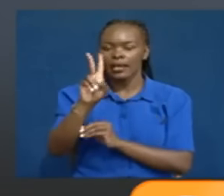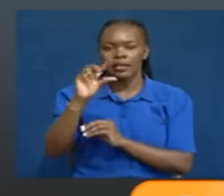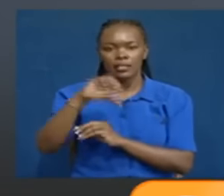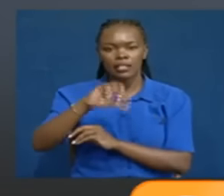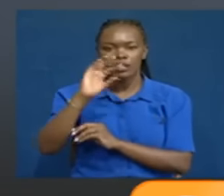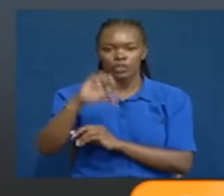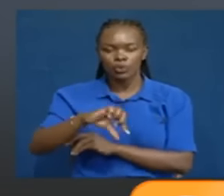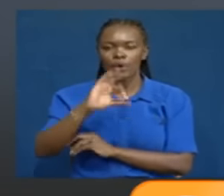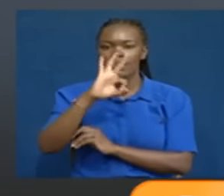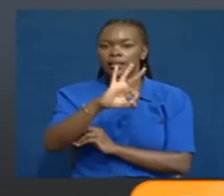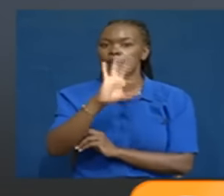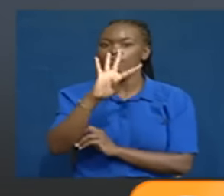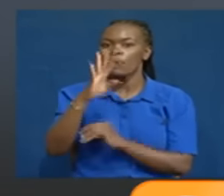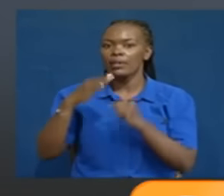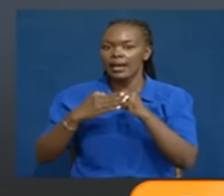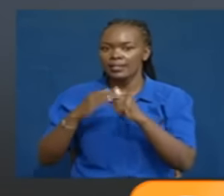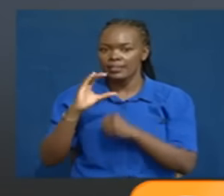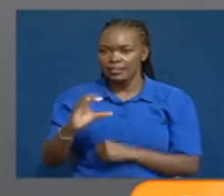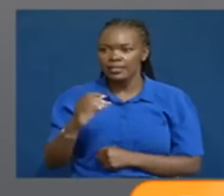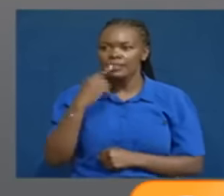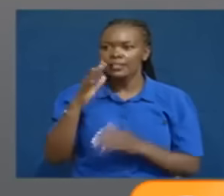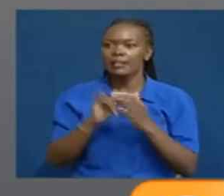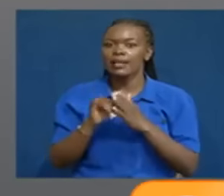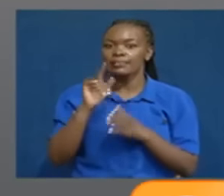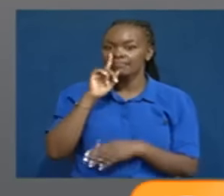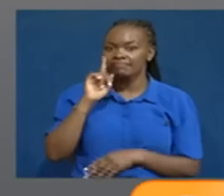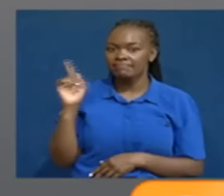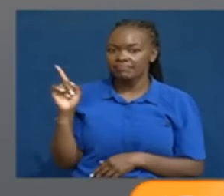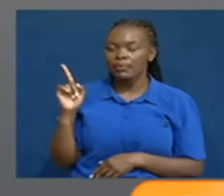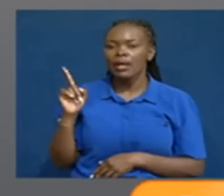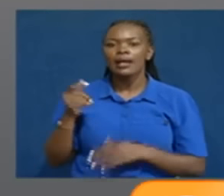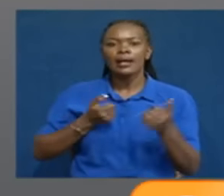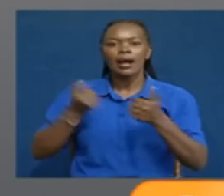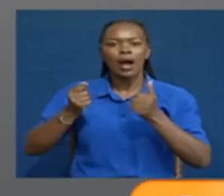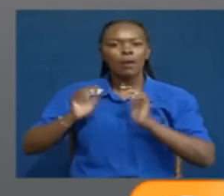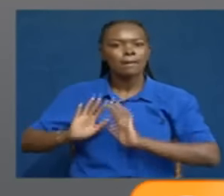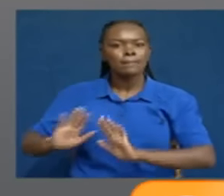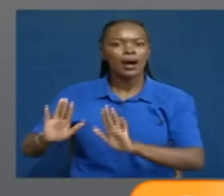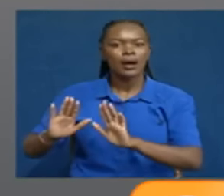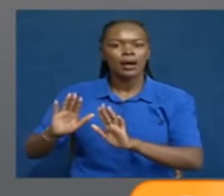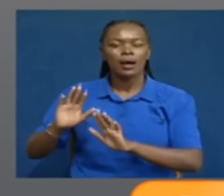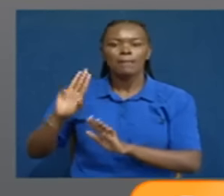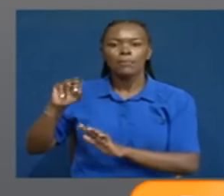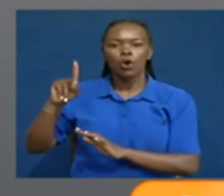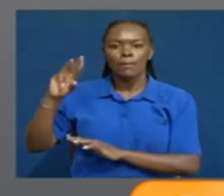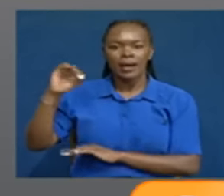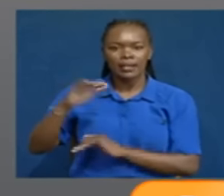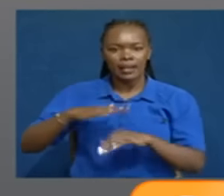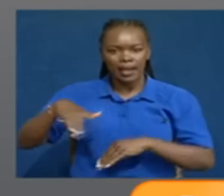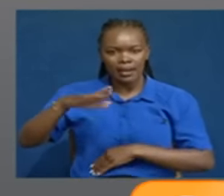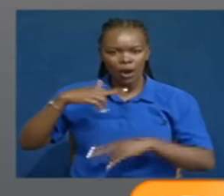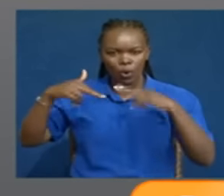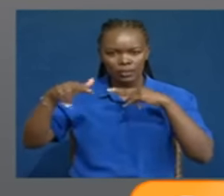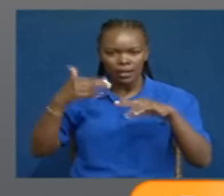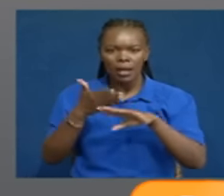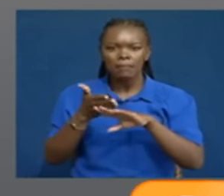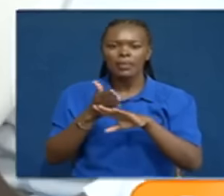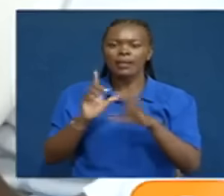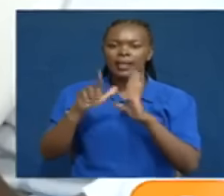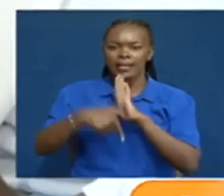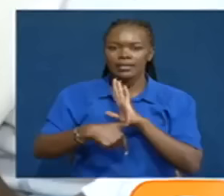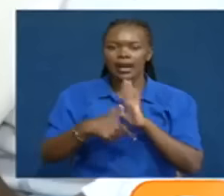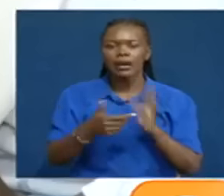KDQ394C that police say the victim was bundled into Atom Komani area at a hotel before being taken to a county